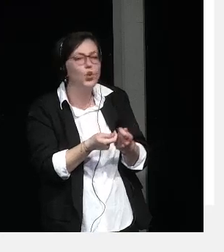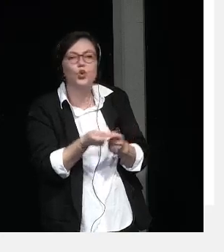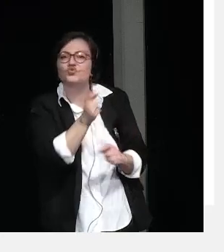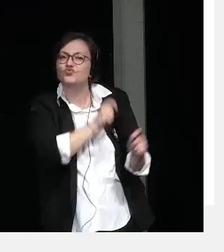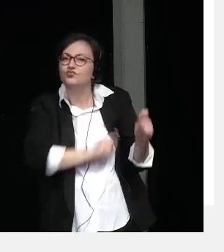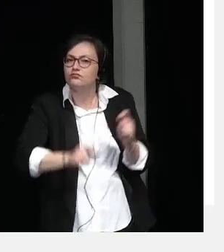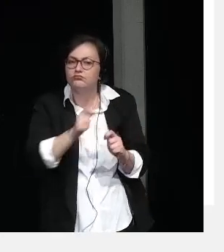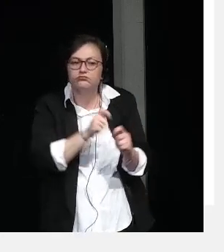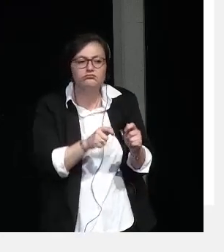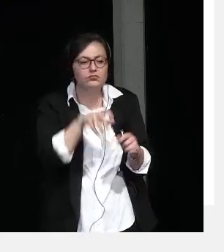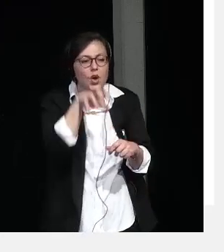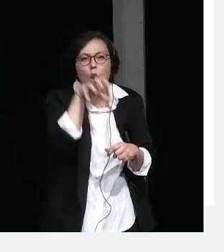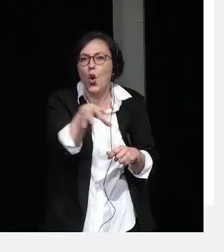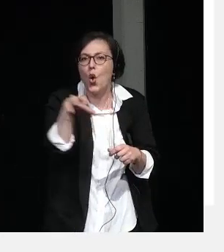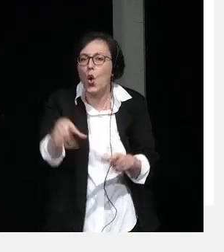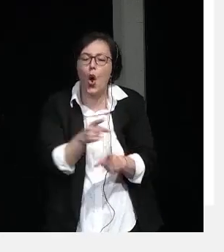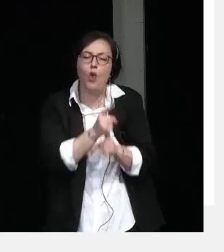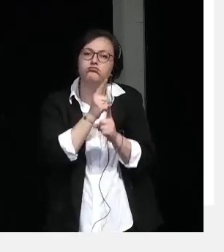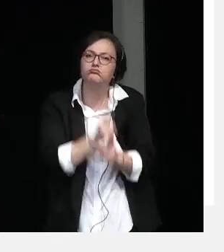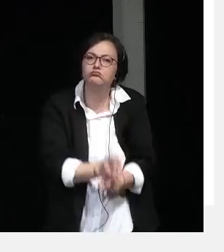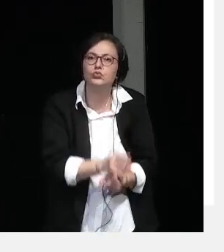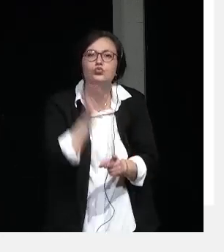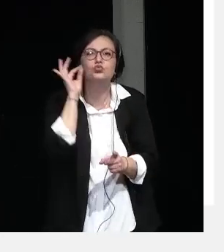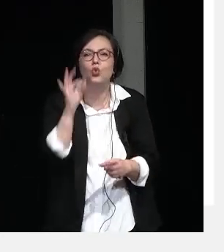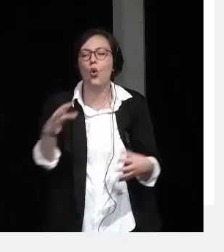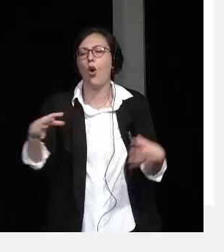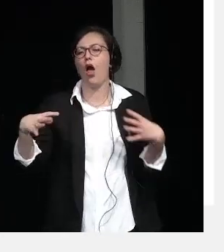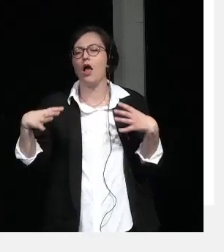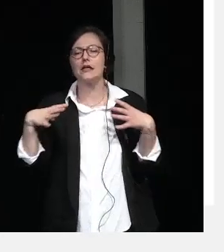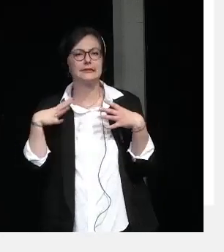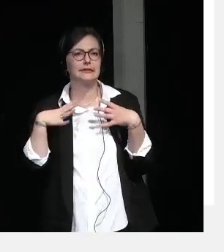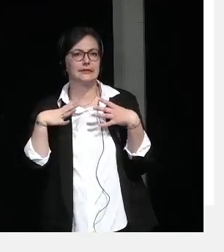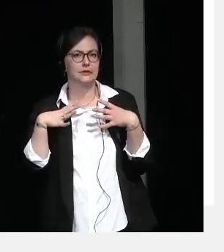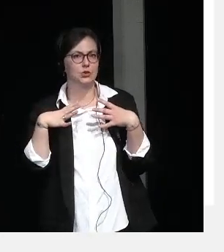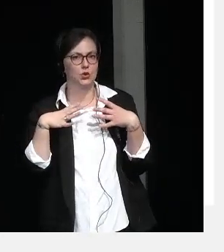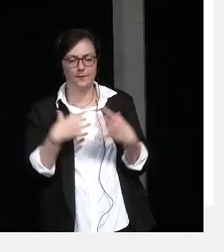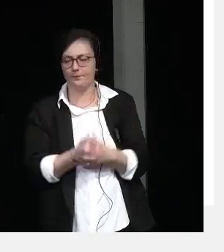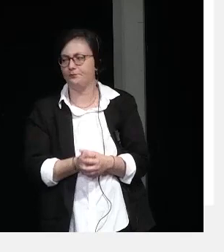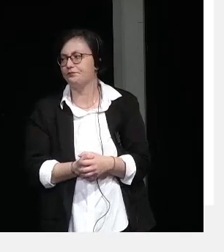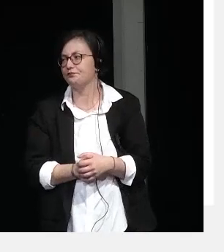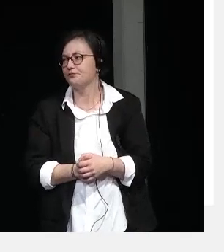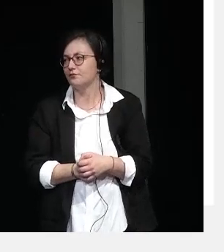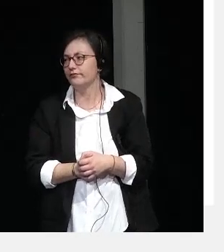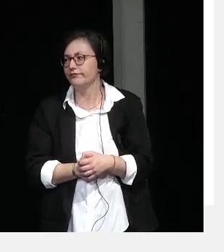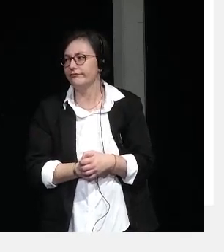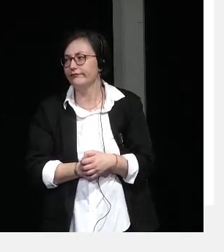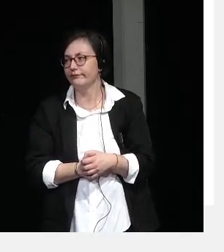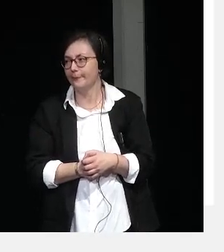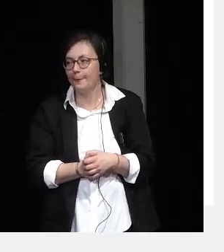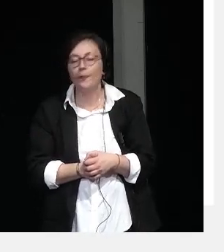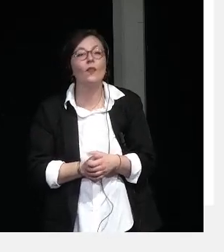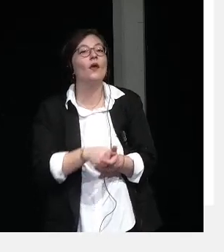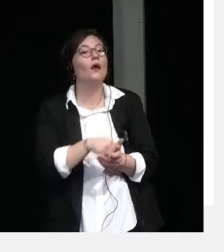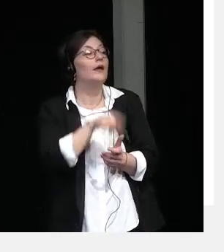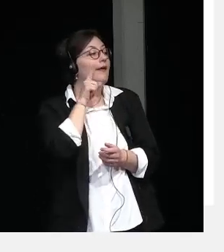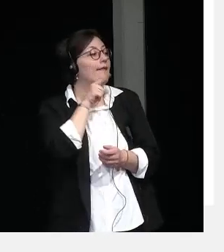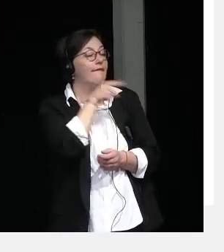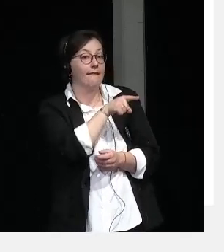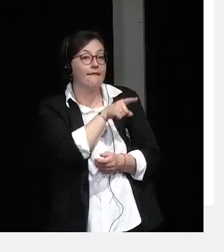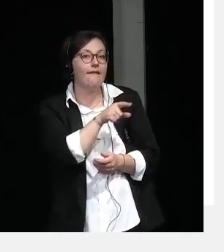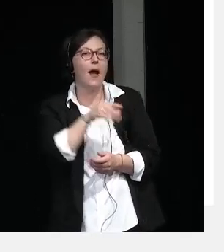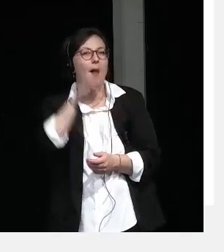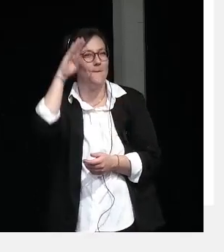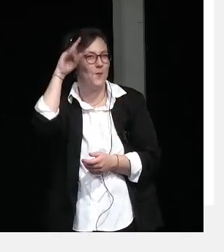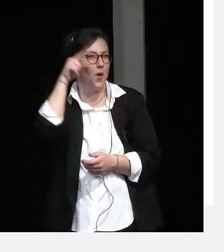Yes. For example, yes, for sure, for sure. Yes. No, I mean, I think you cannot do this work alone. And I think if you think